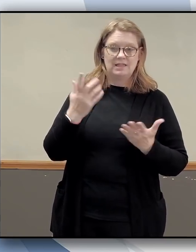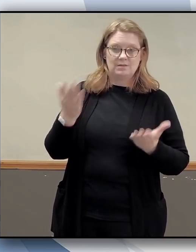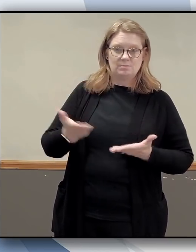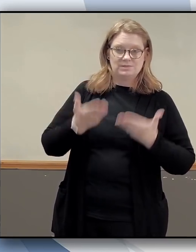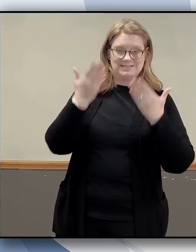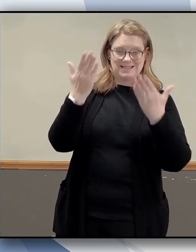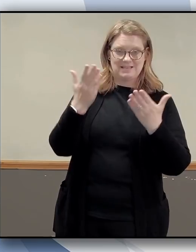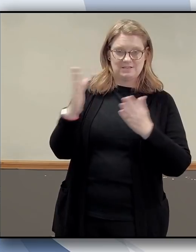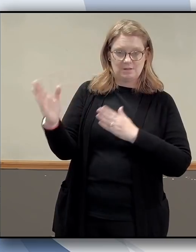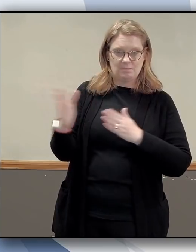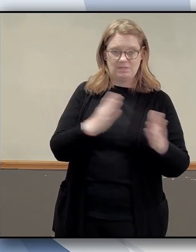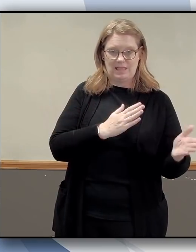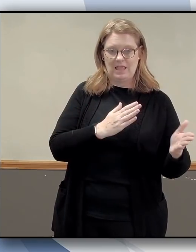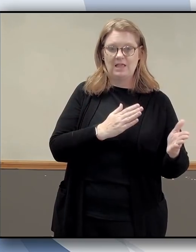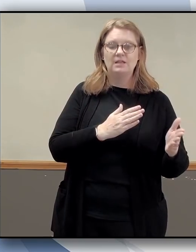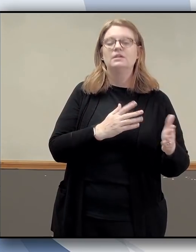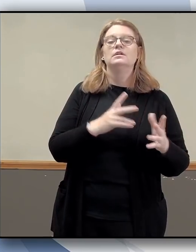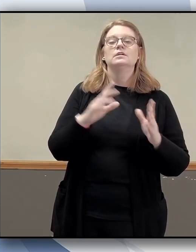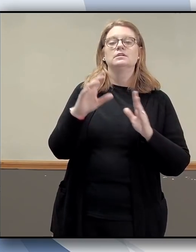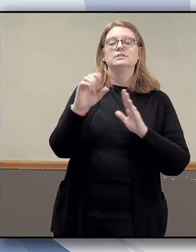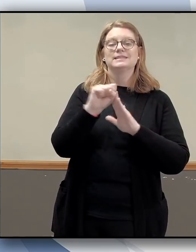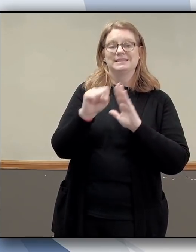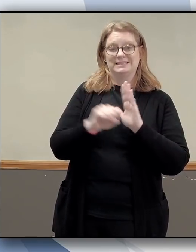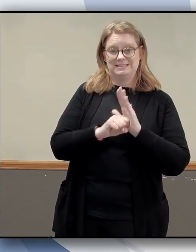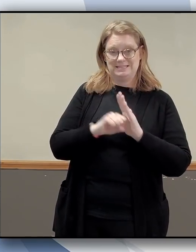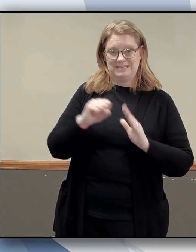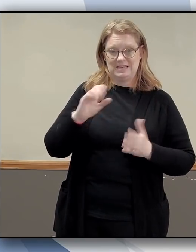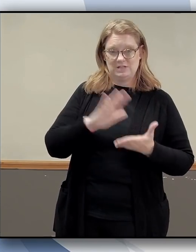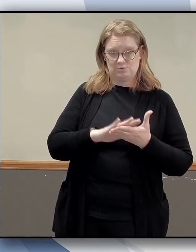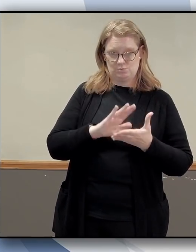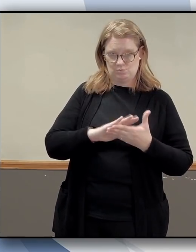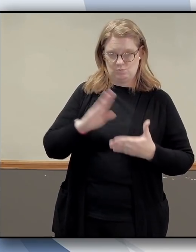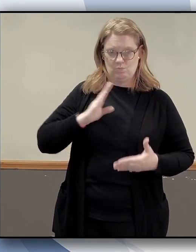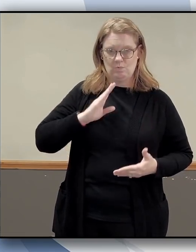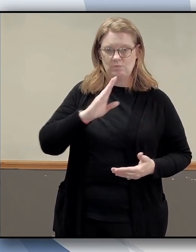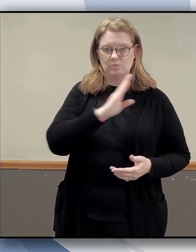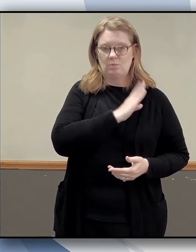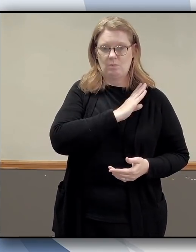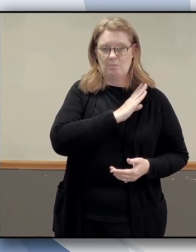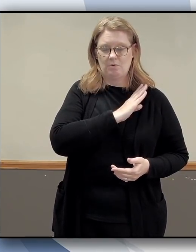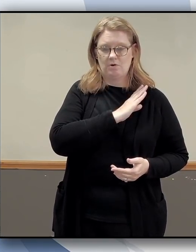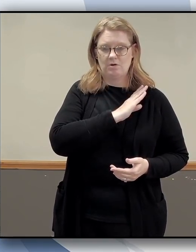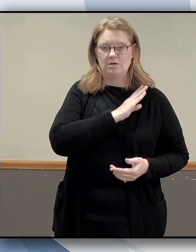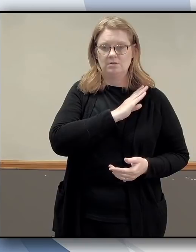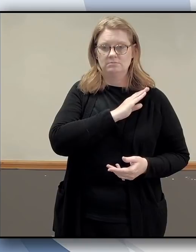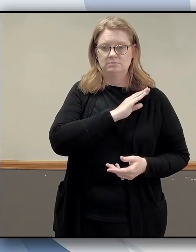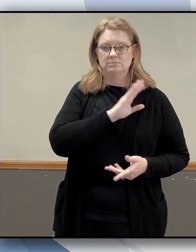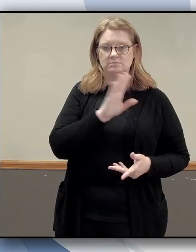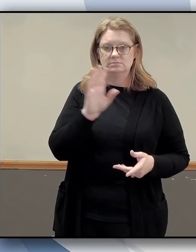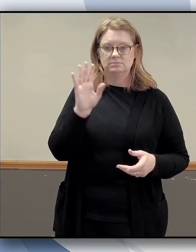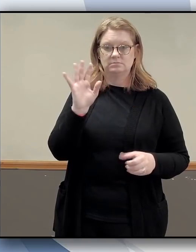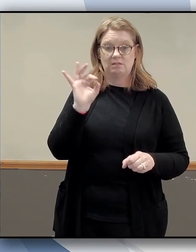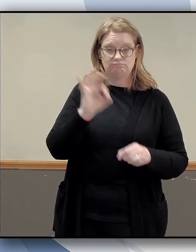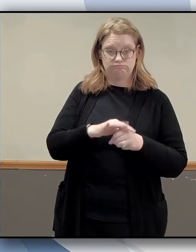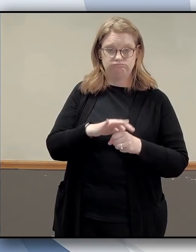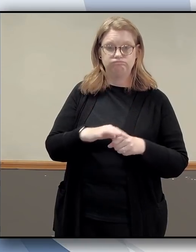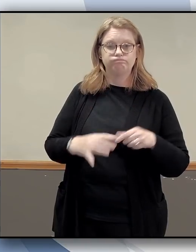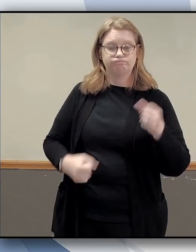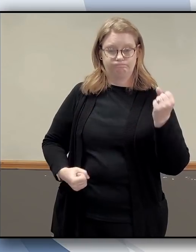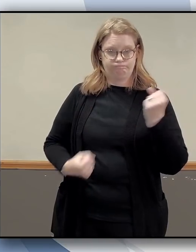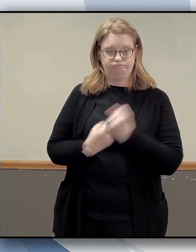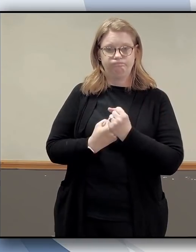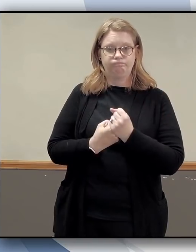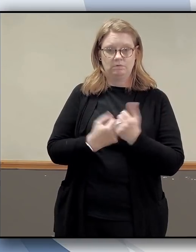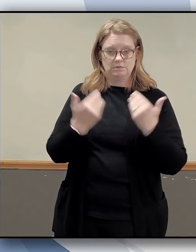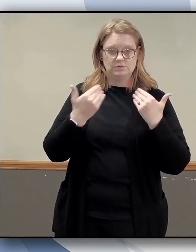the state to the state school board, and they voted positively to allow it to go to